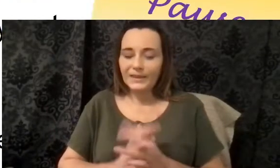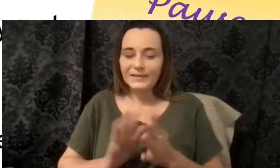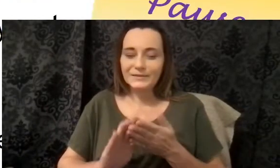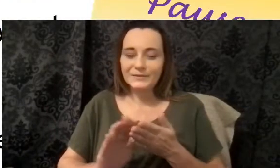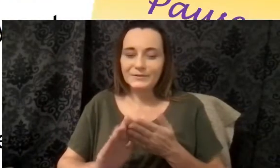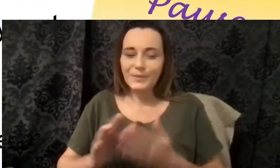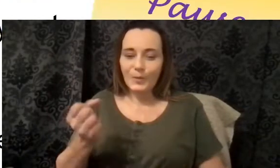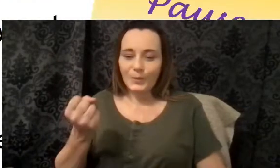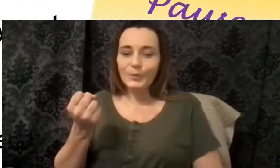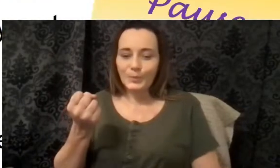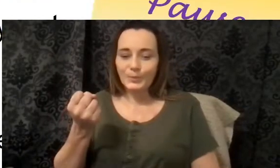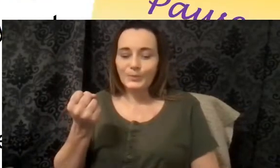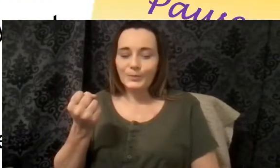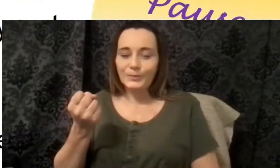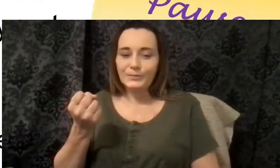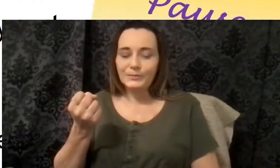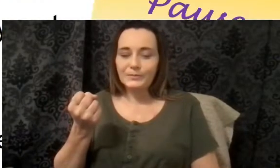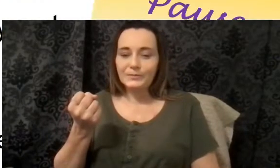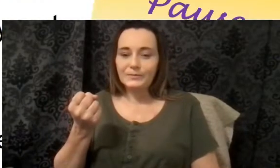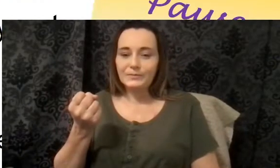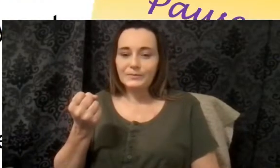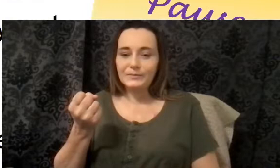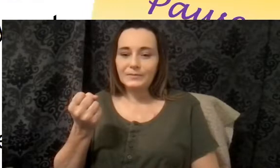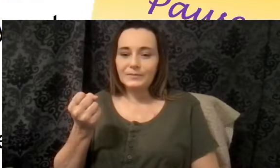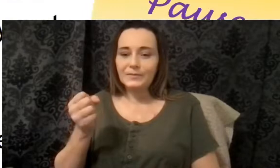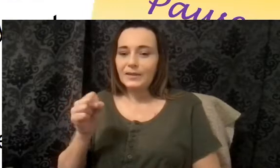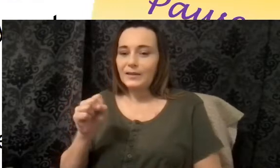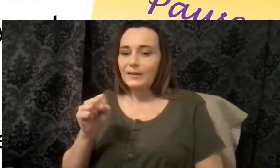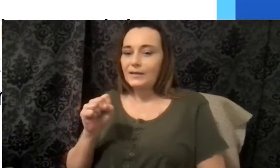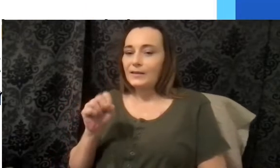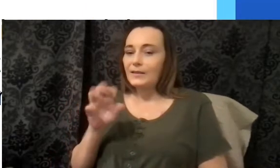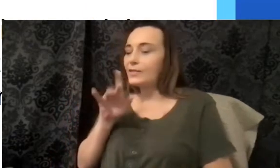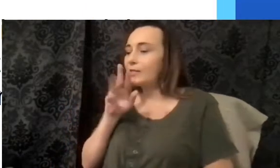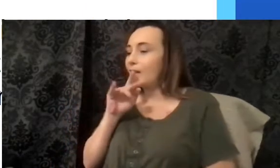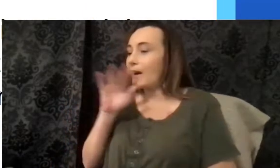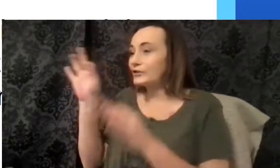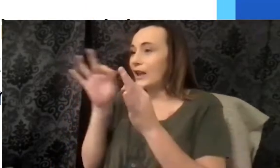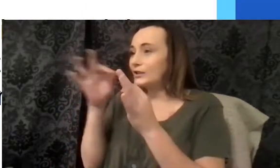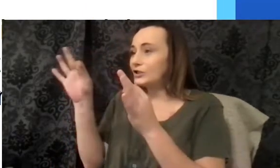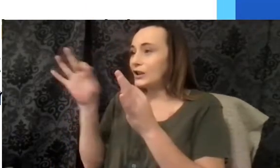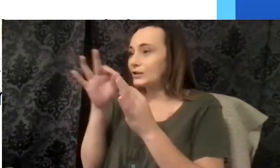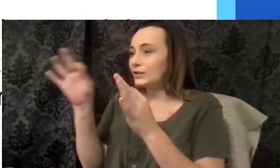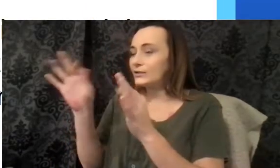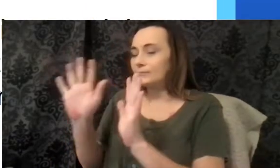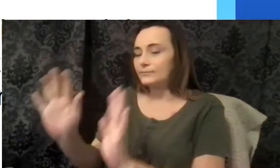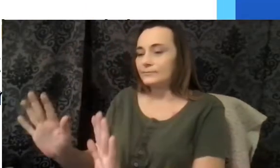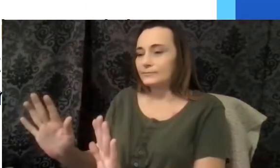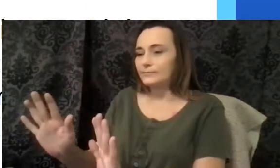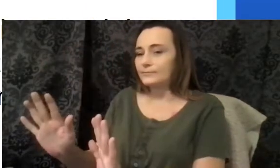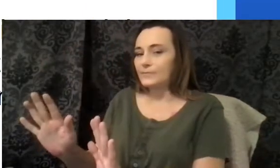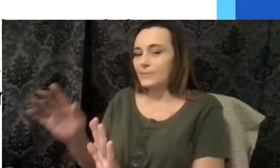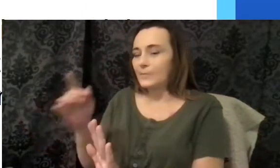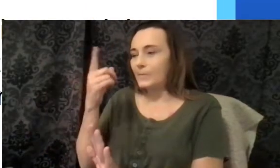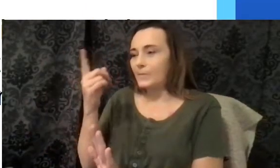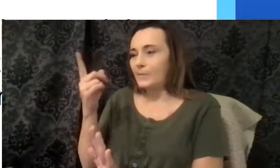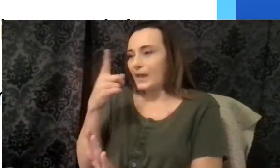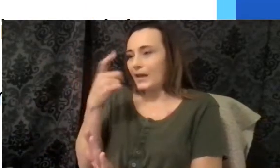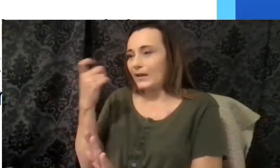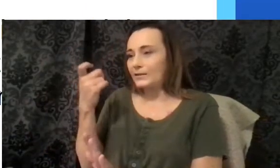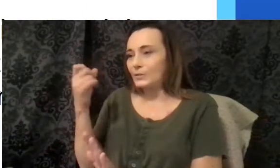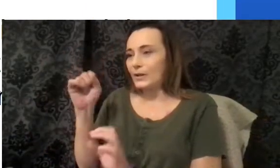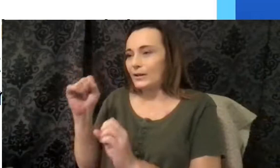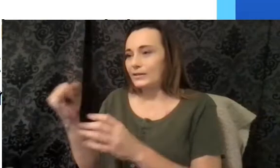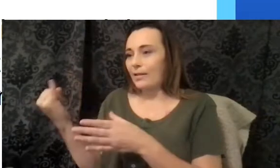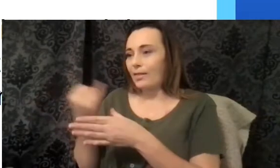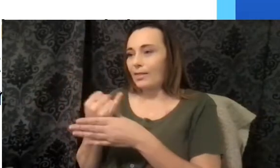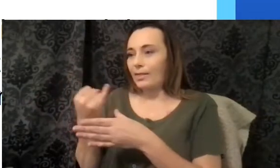Excuse me, just one second. The side conversations, please keep them down because the microphone picks them up and it makes it hard to understand. Go ahead, please, Joel.